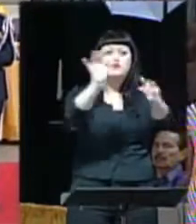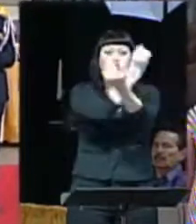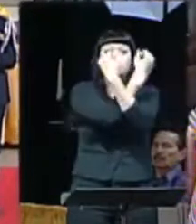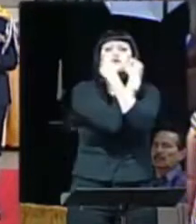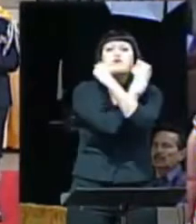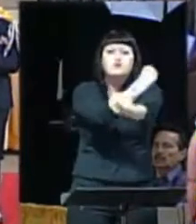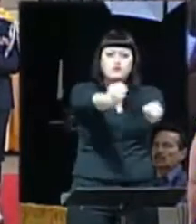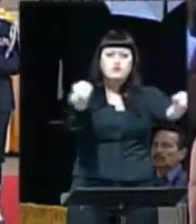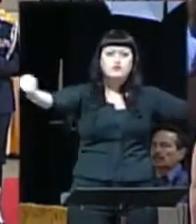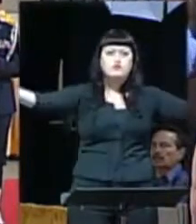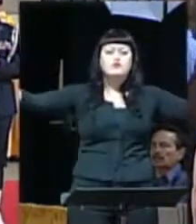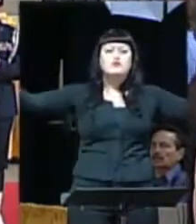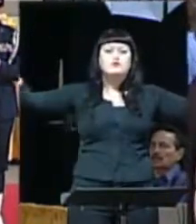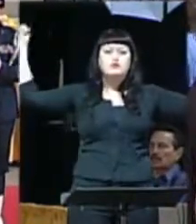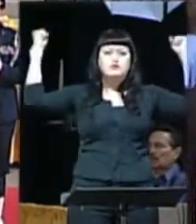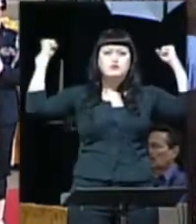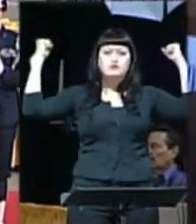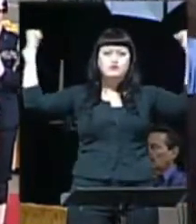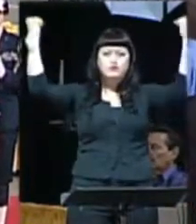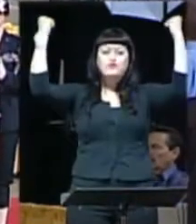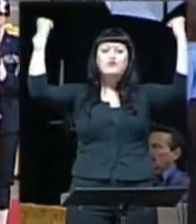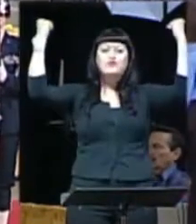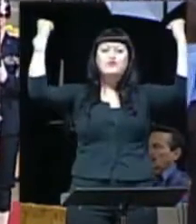land of the free